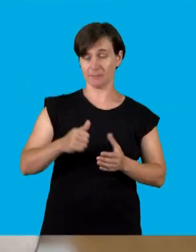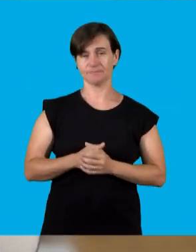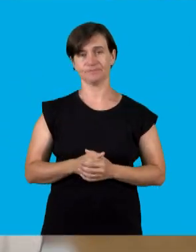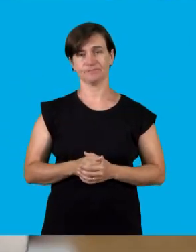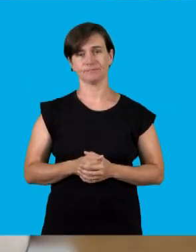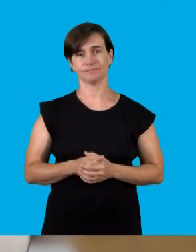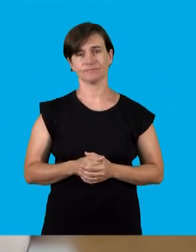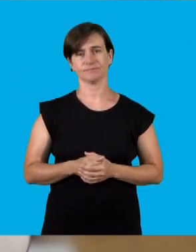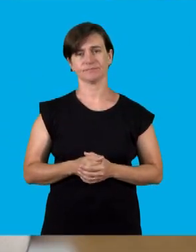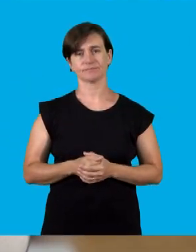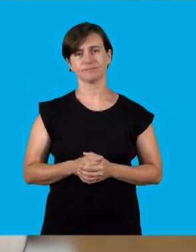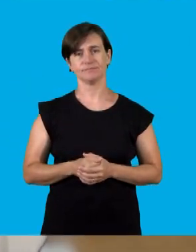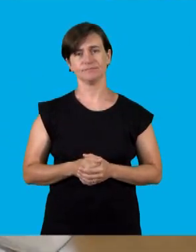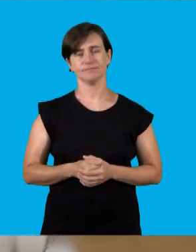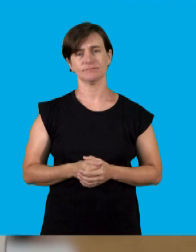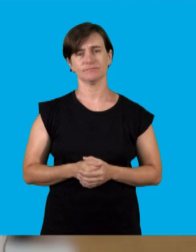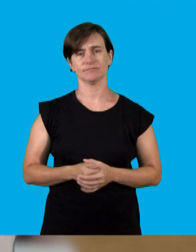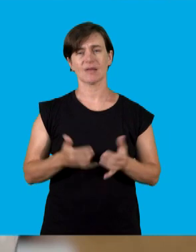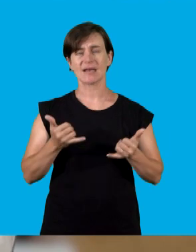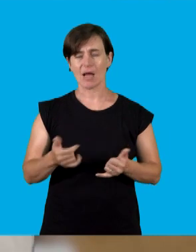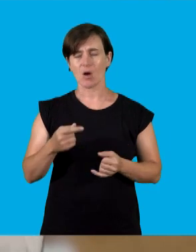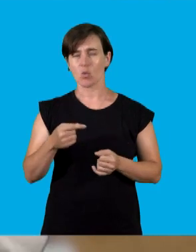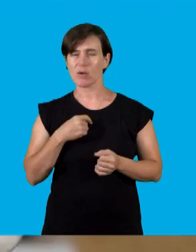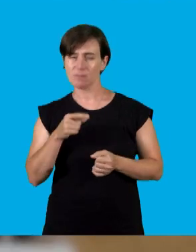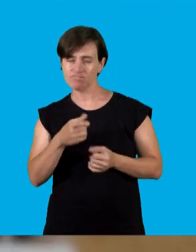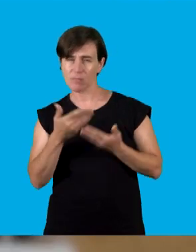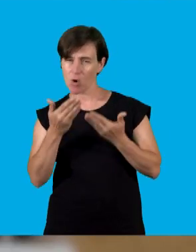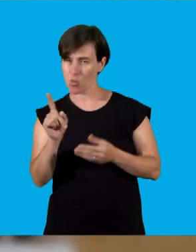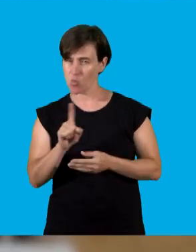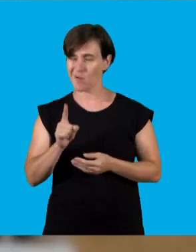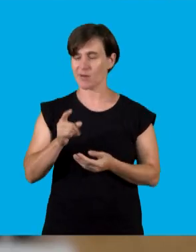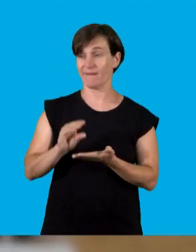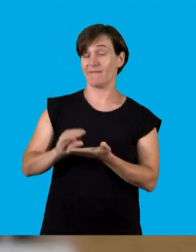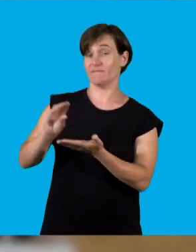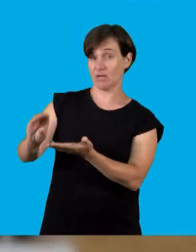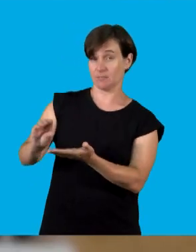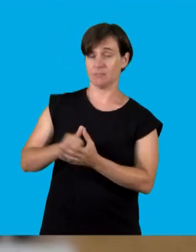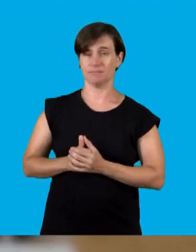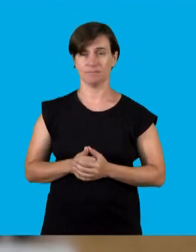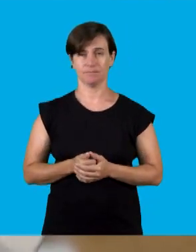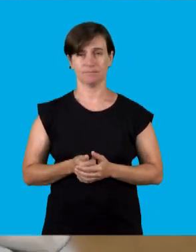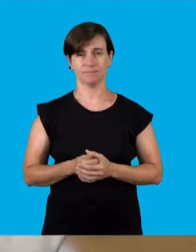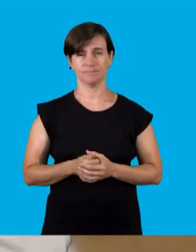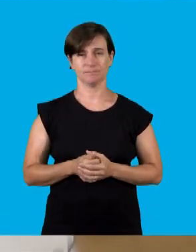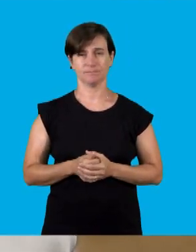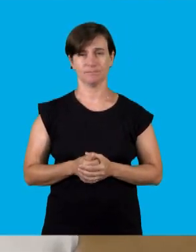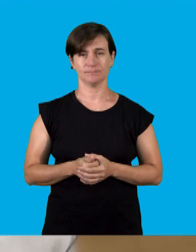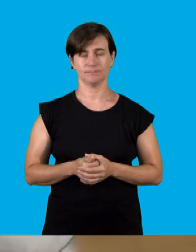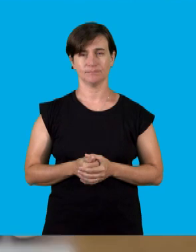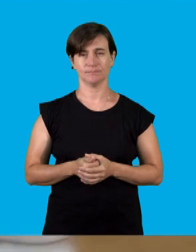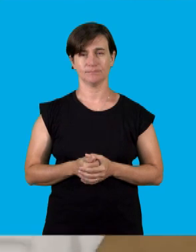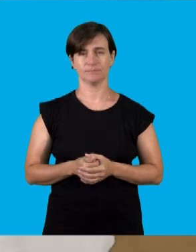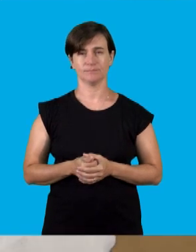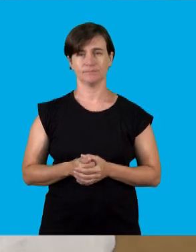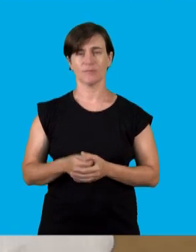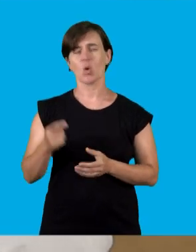Welcome back after that short advert break, guys. Let us quickly look at investments. Okay, now first up, we will quickly look at the investments